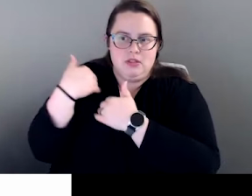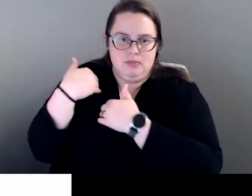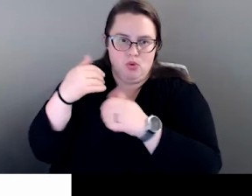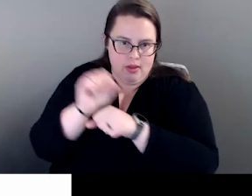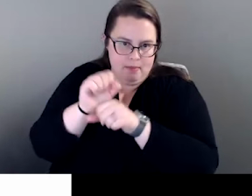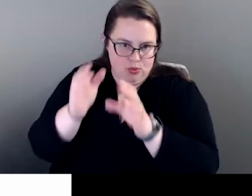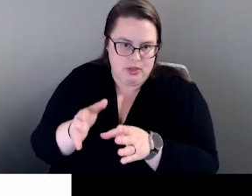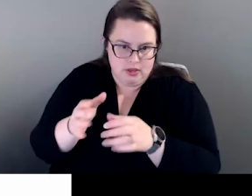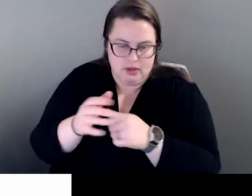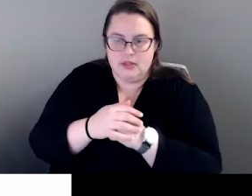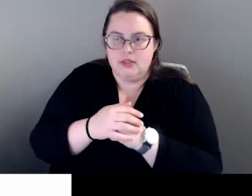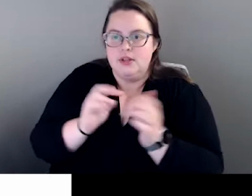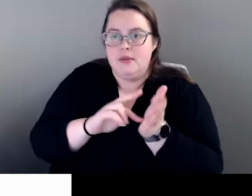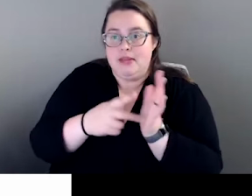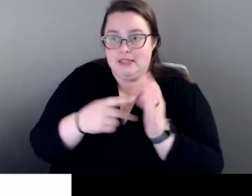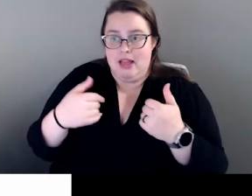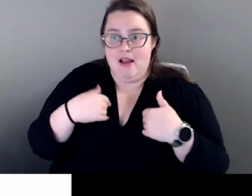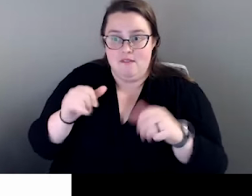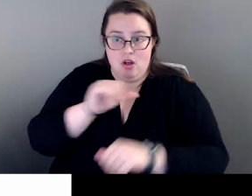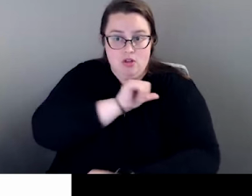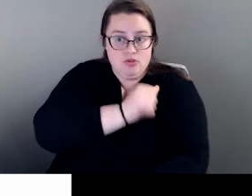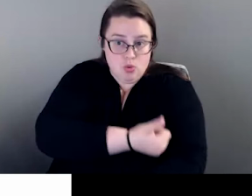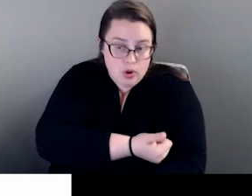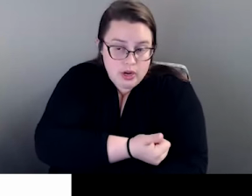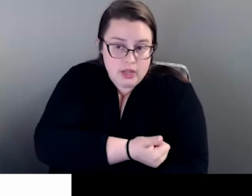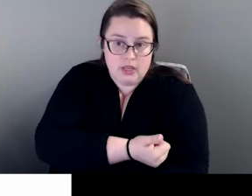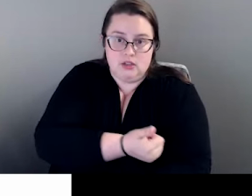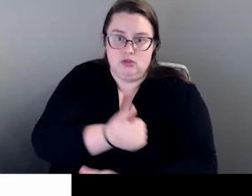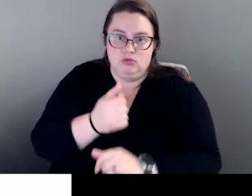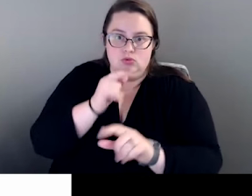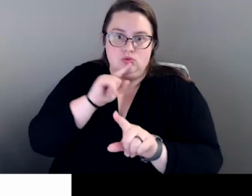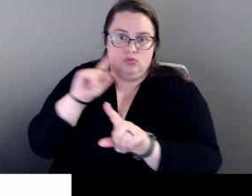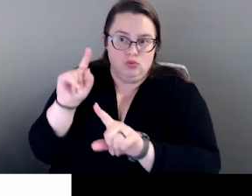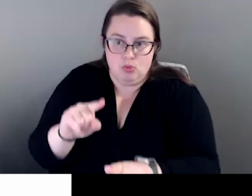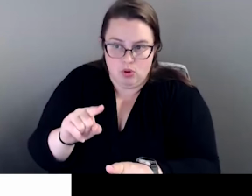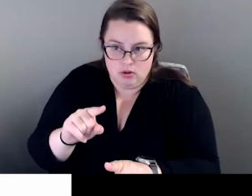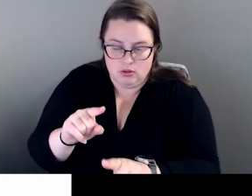have the authority to report or to